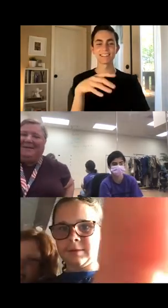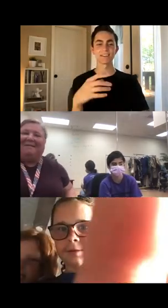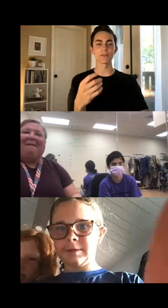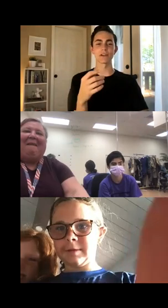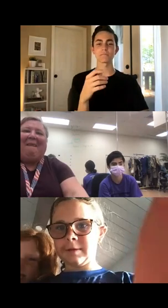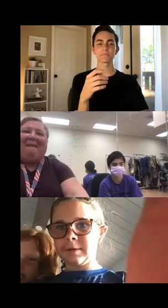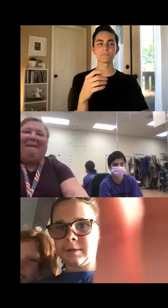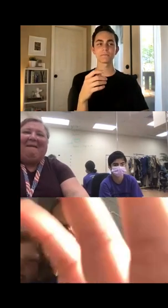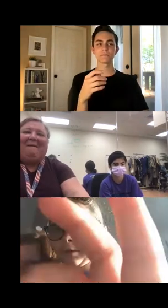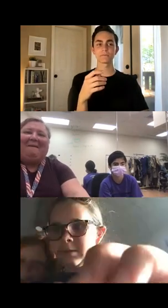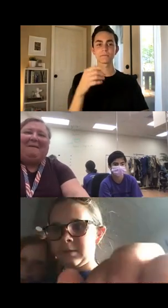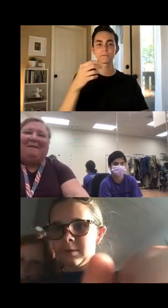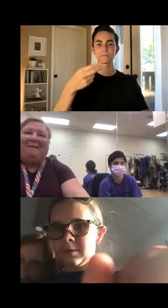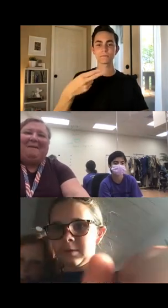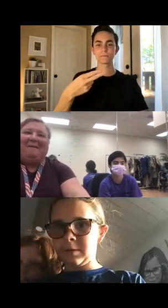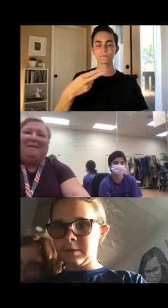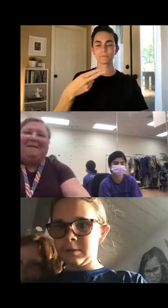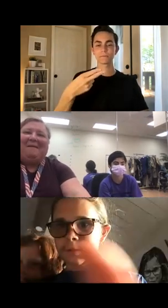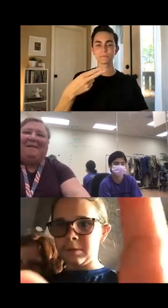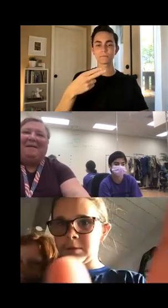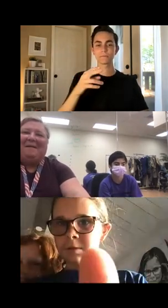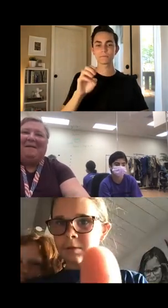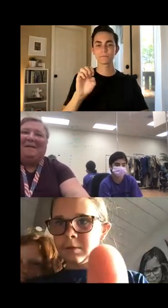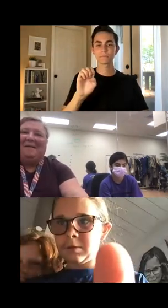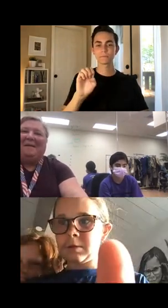hold on. Very good again. Okay.